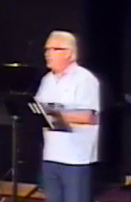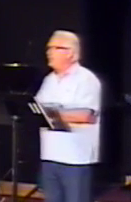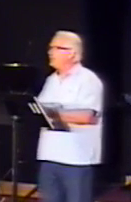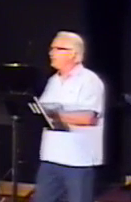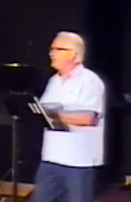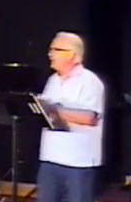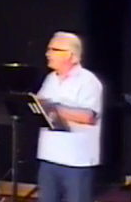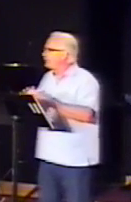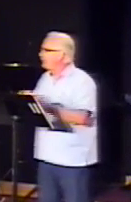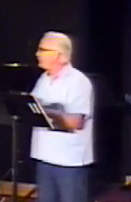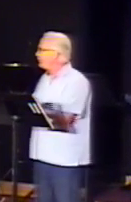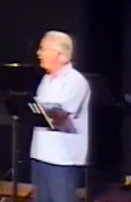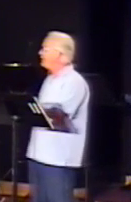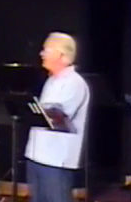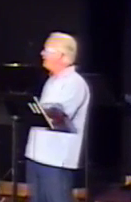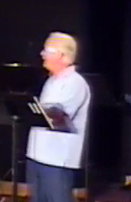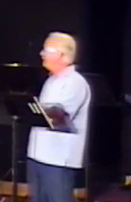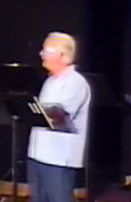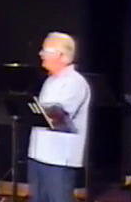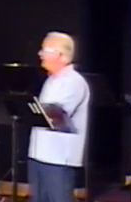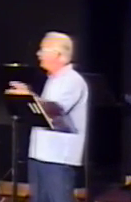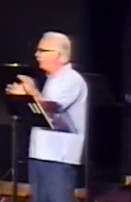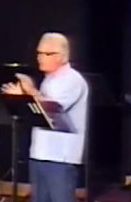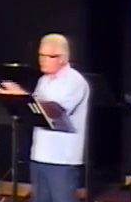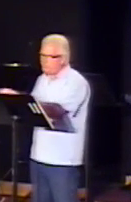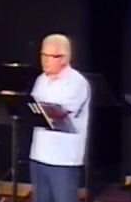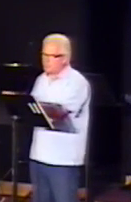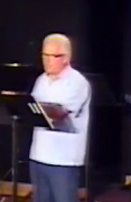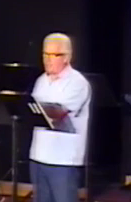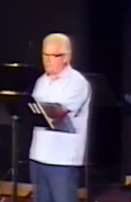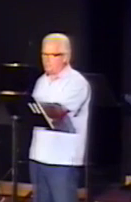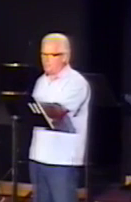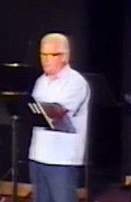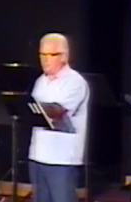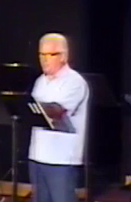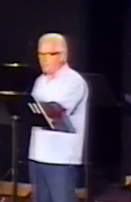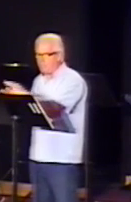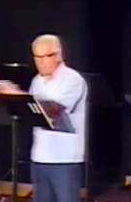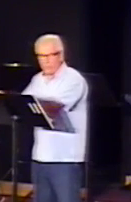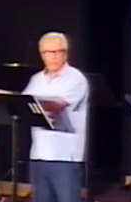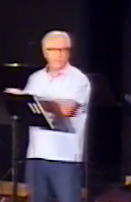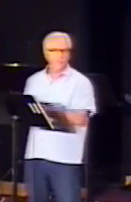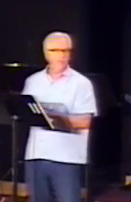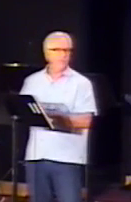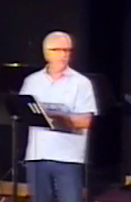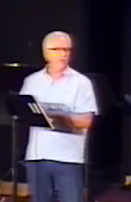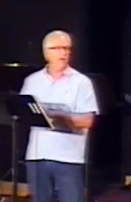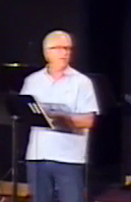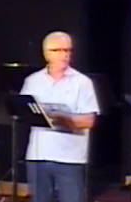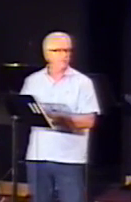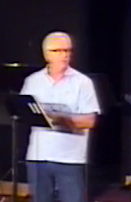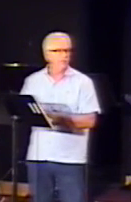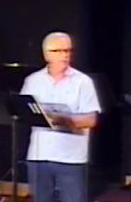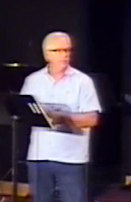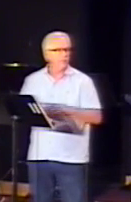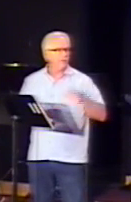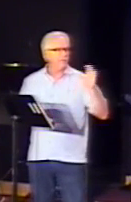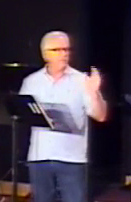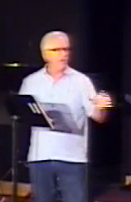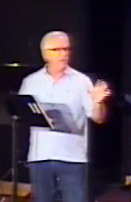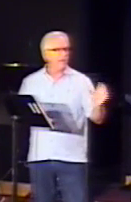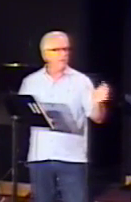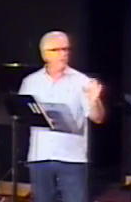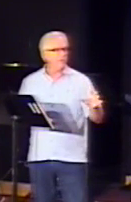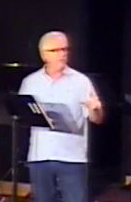See, Jesus finished the race, didn't he? He crossed the finish line. And that brought salvation to us. As a matter of